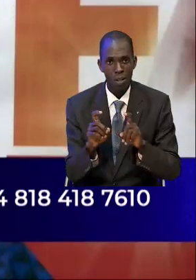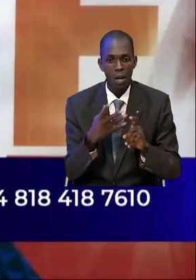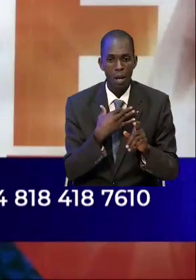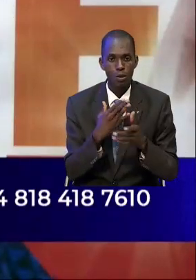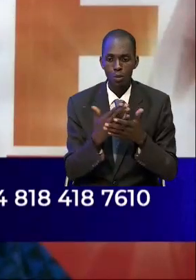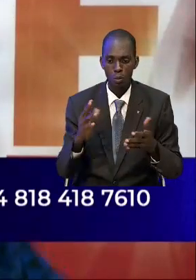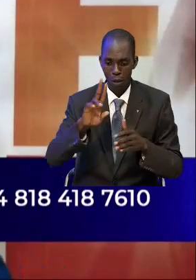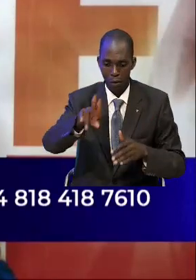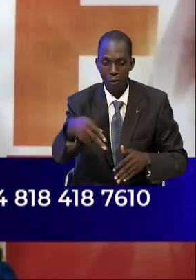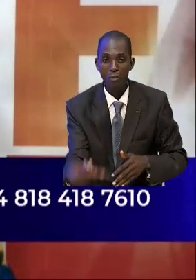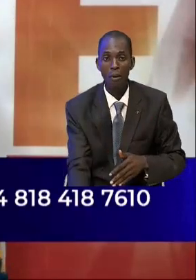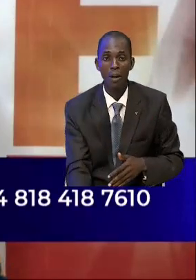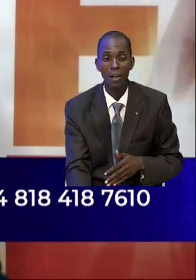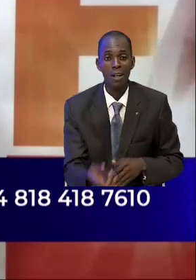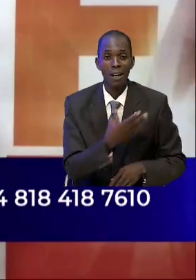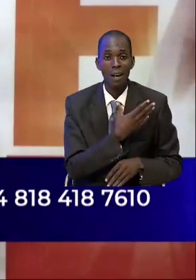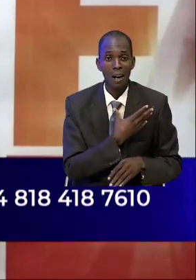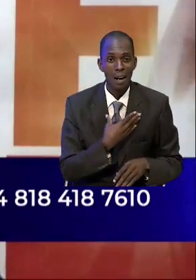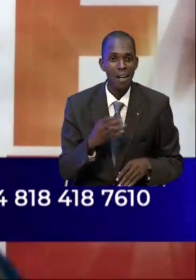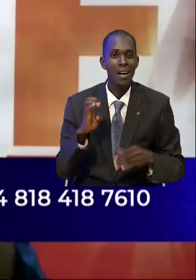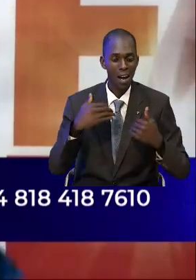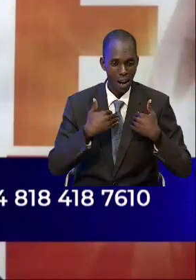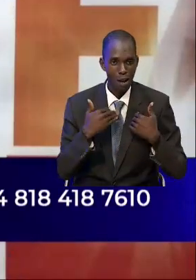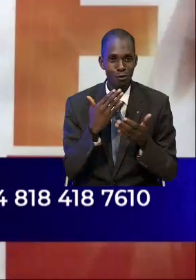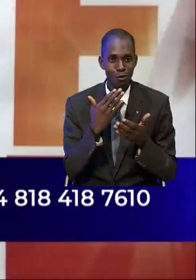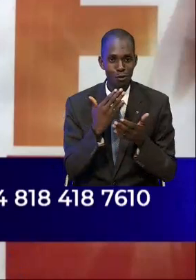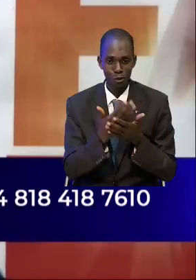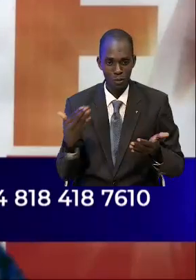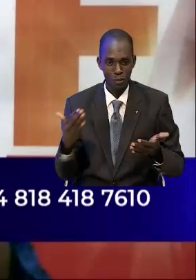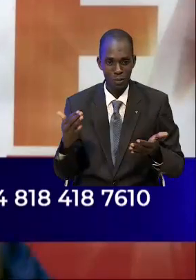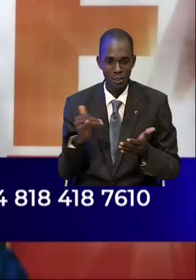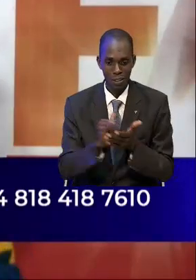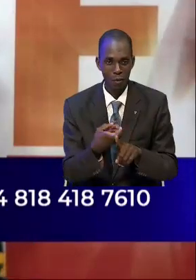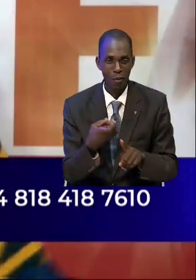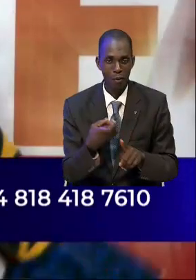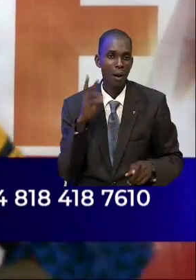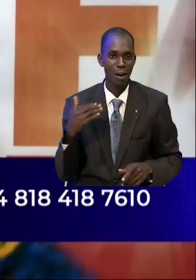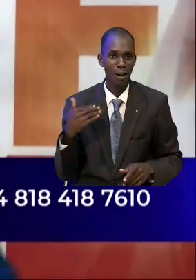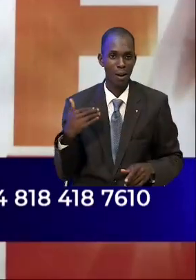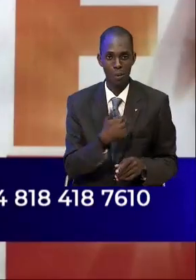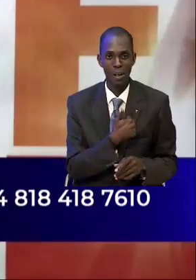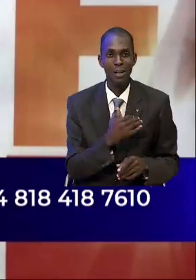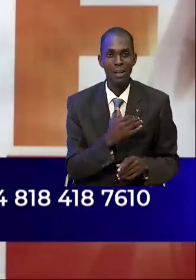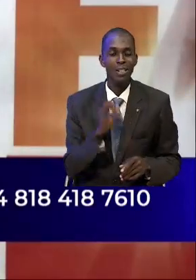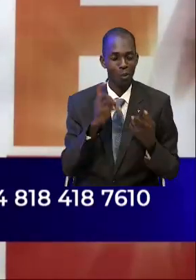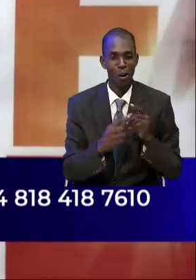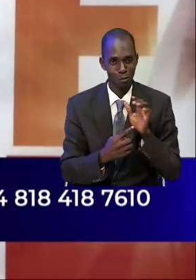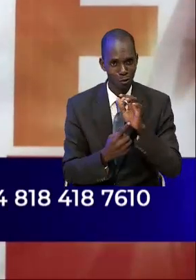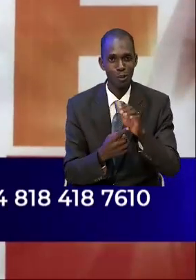as I opened my clothes to check on it, the thing fell down. So I even have it here on my